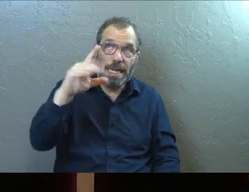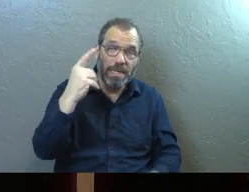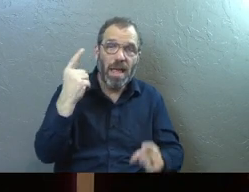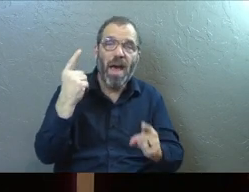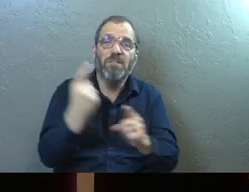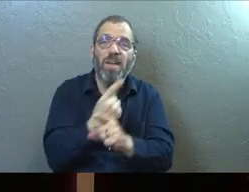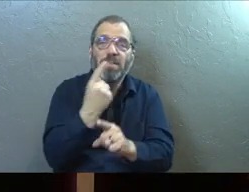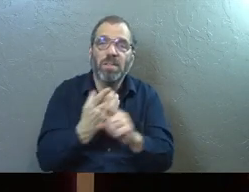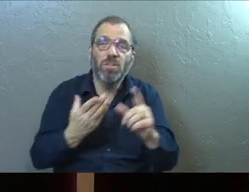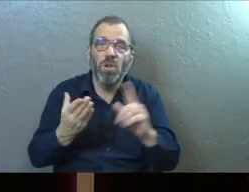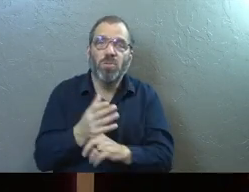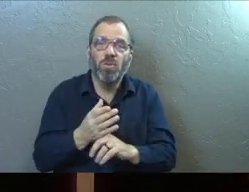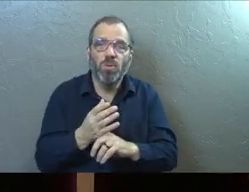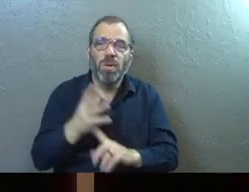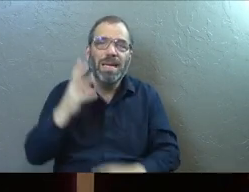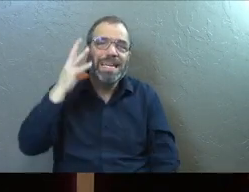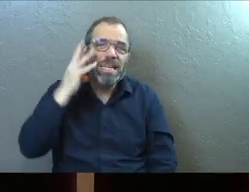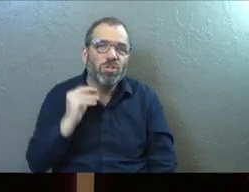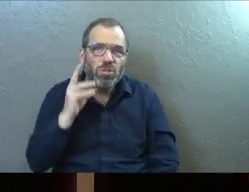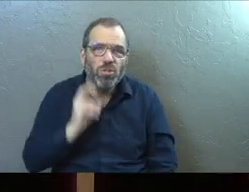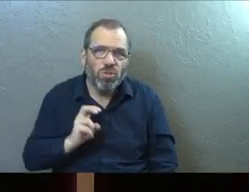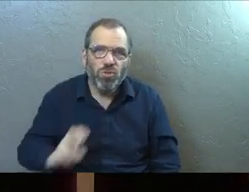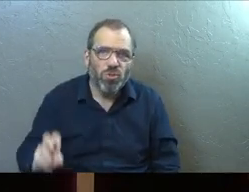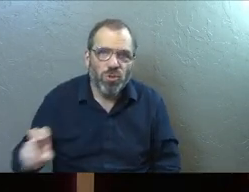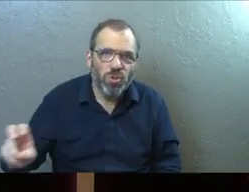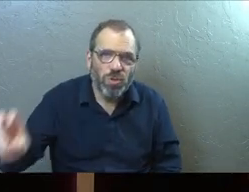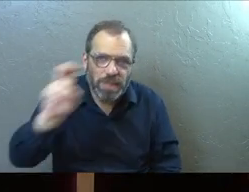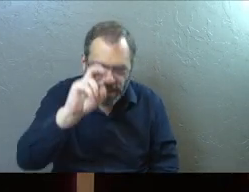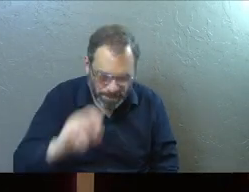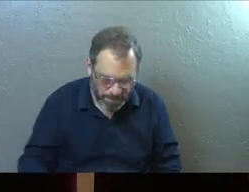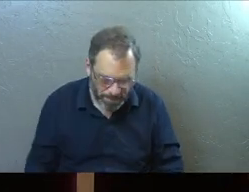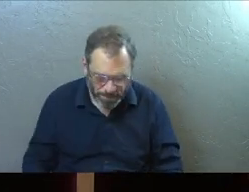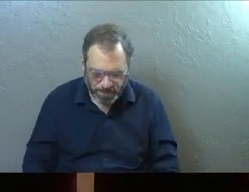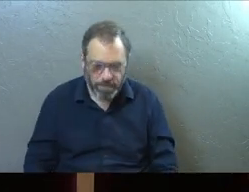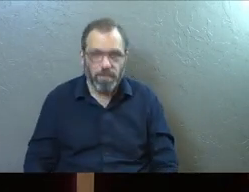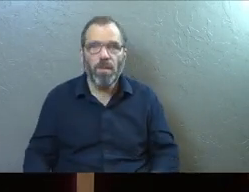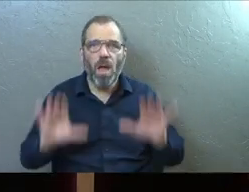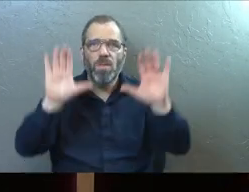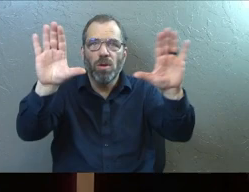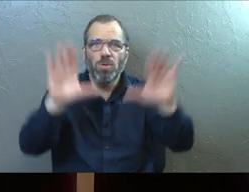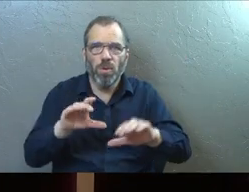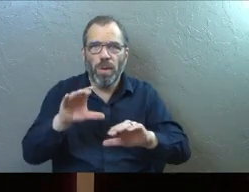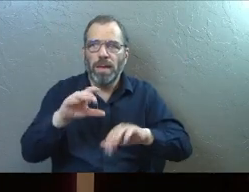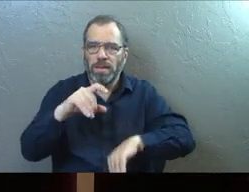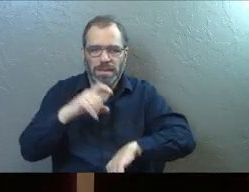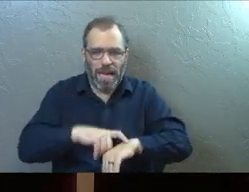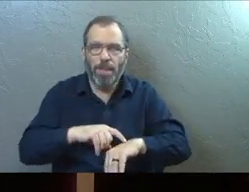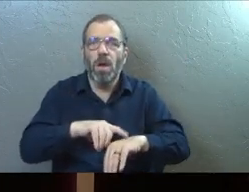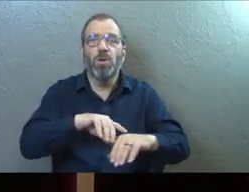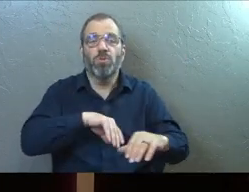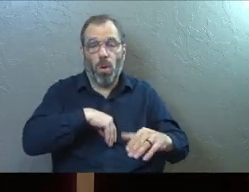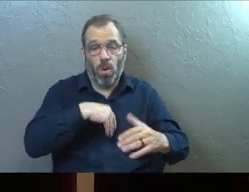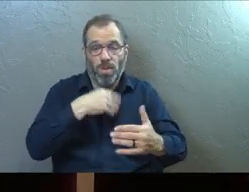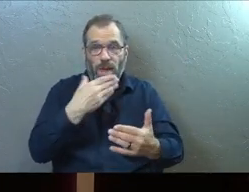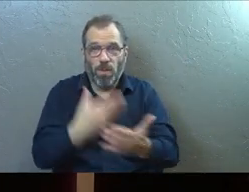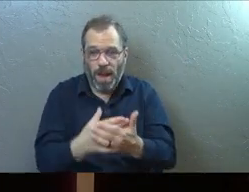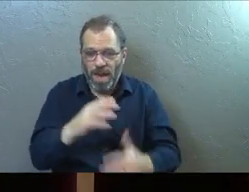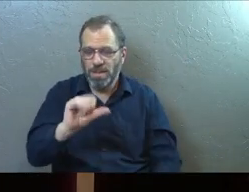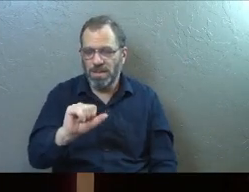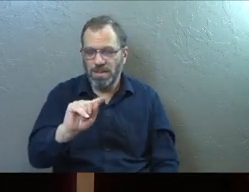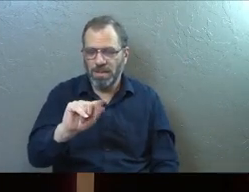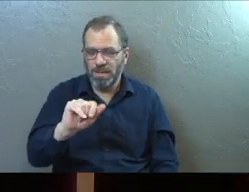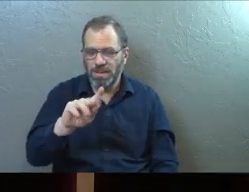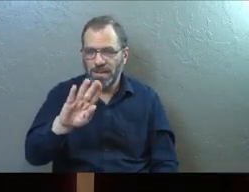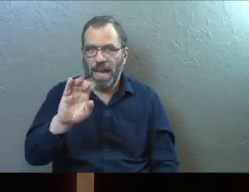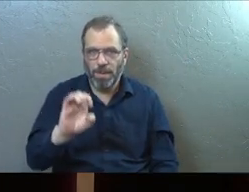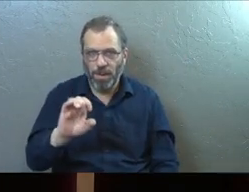journey. Peace is found in seeing his faithfulness through the journey. There's a great moment that happens. So they get to the stable in Bethlehem.